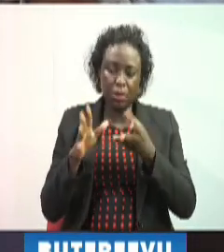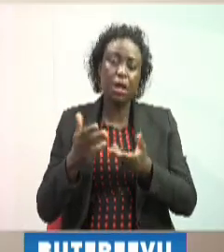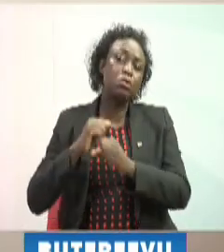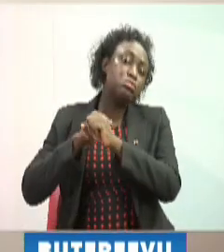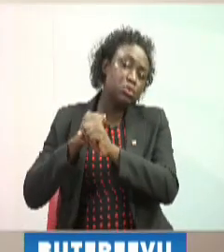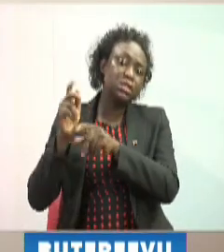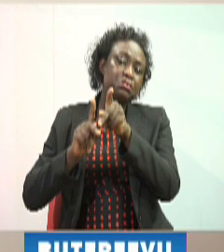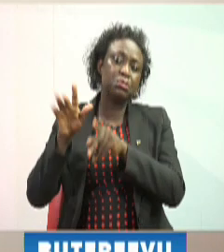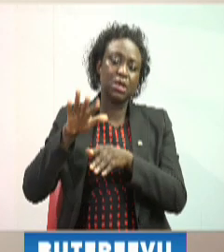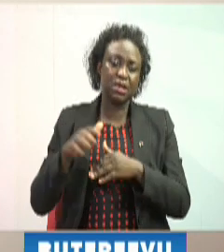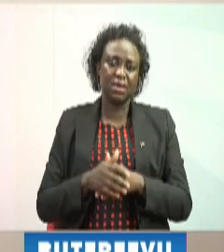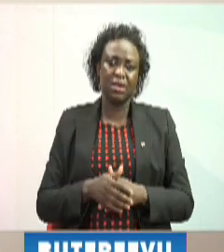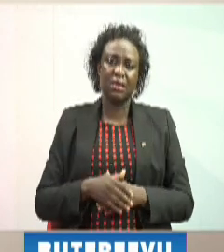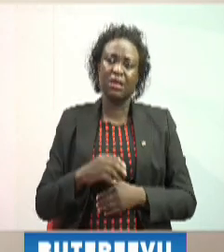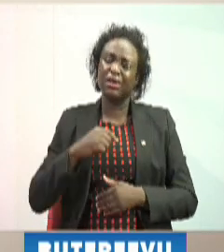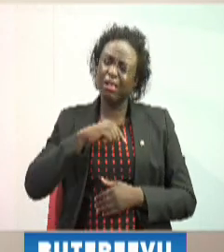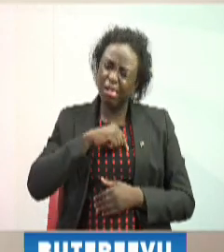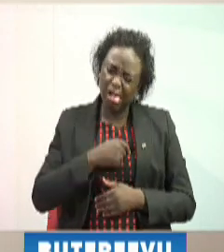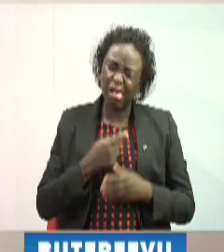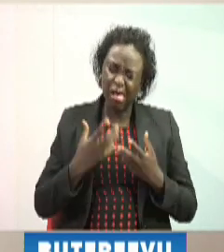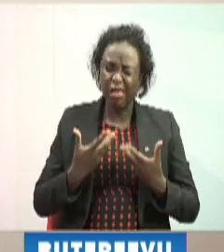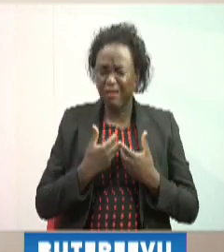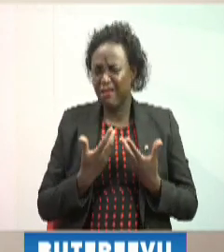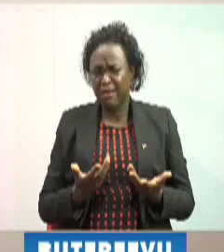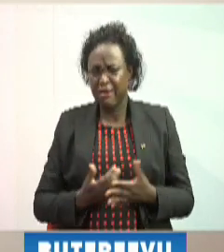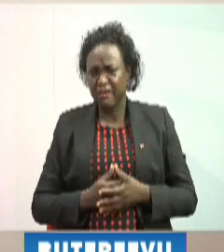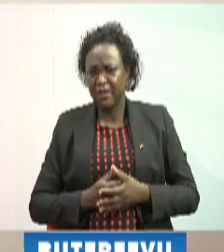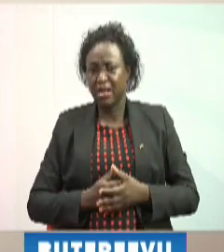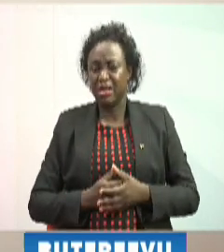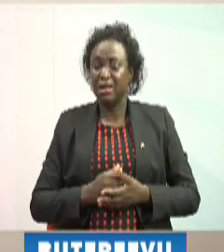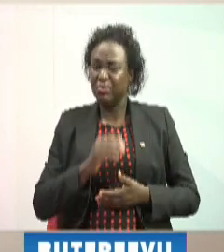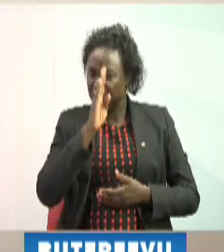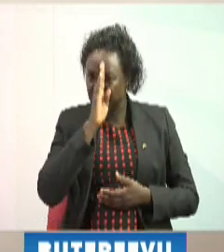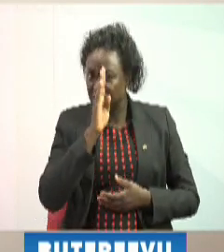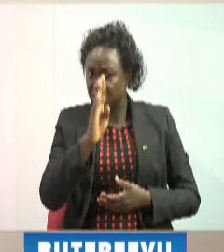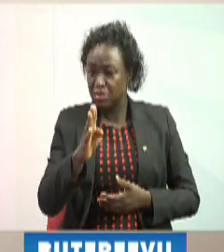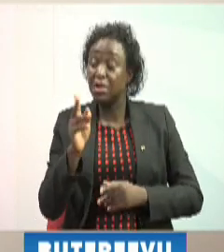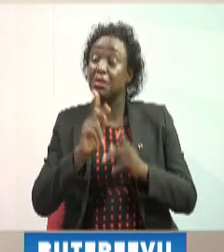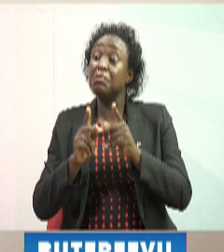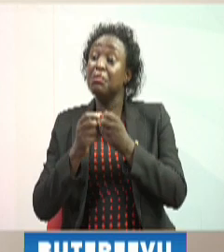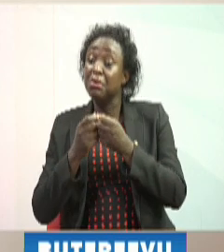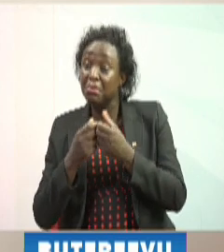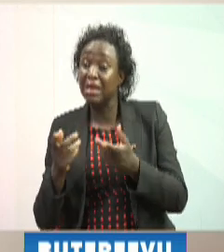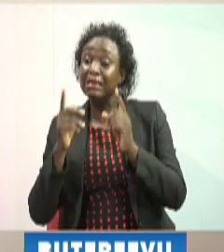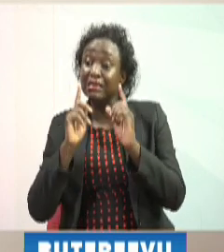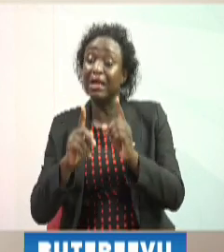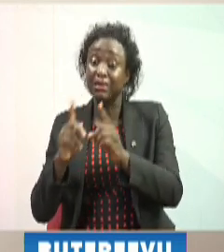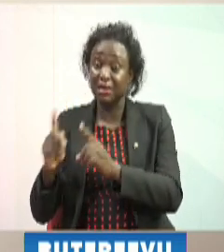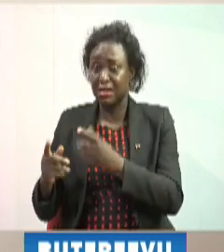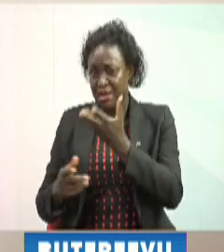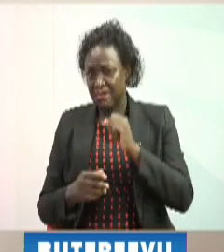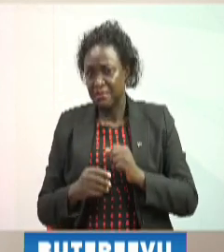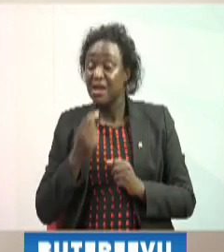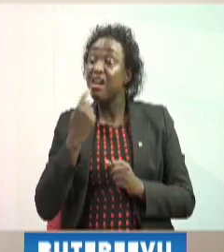baabwe. I feel a lot of grief because, truth be told, we have lost so many lives, not only